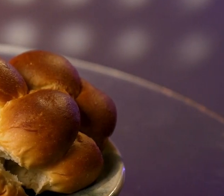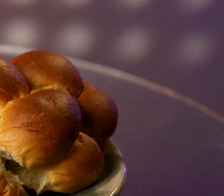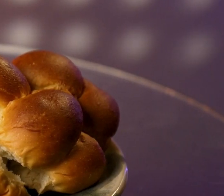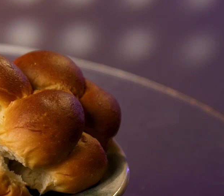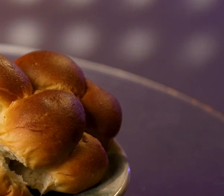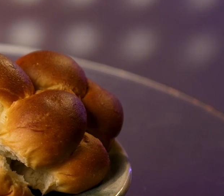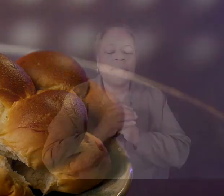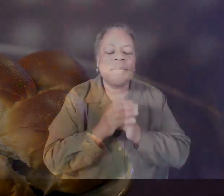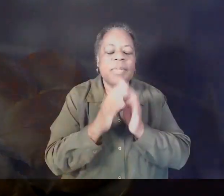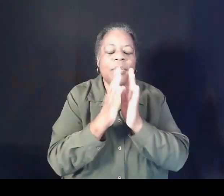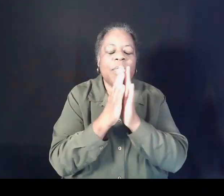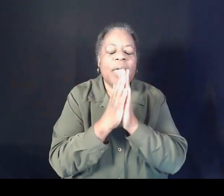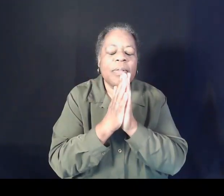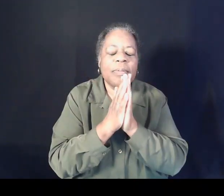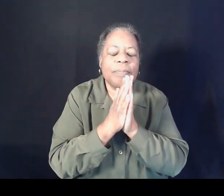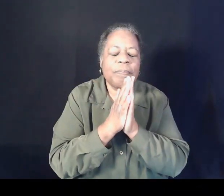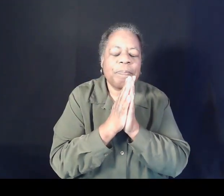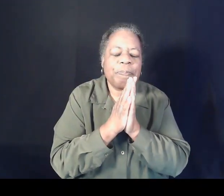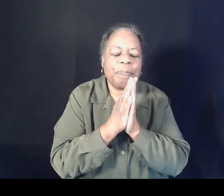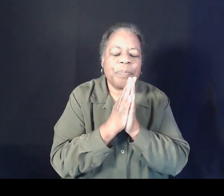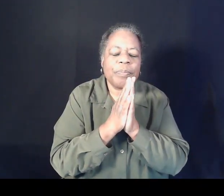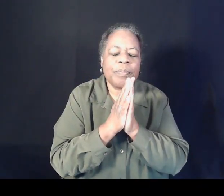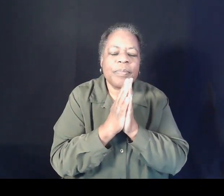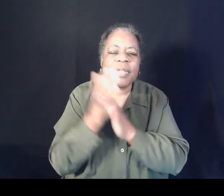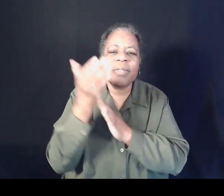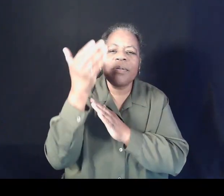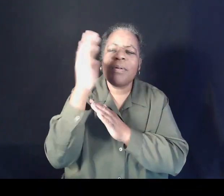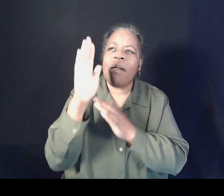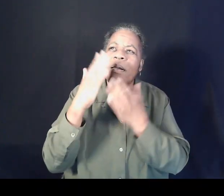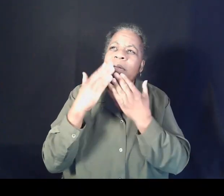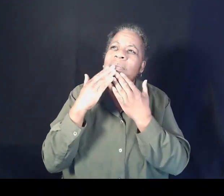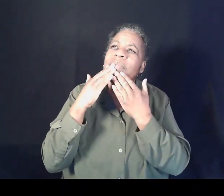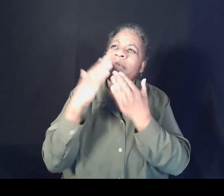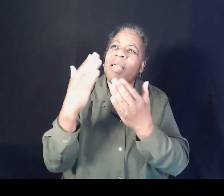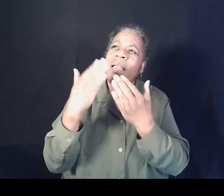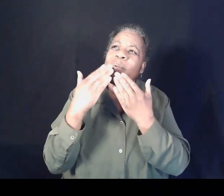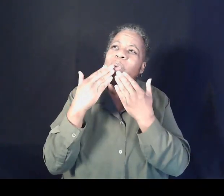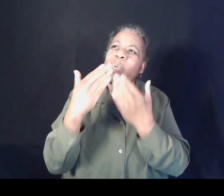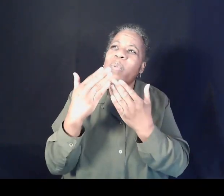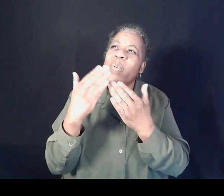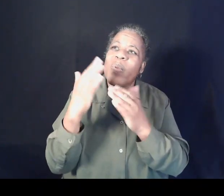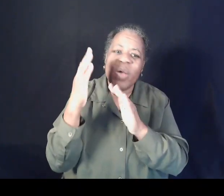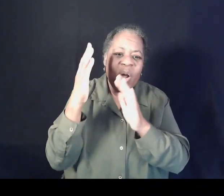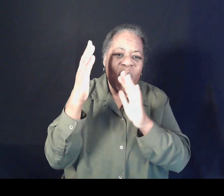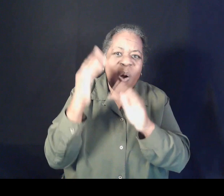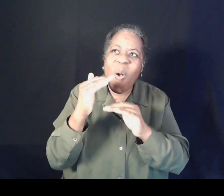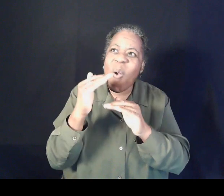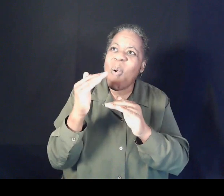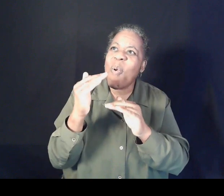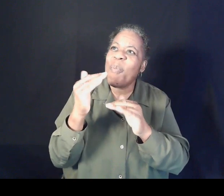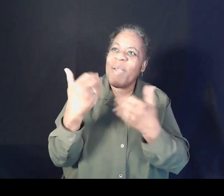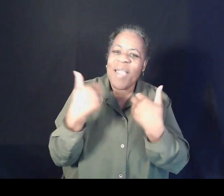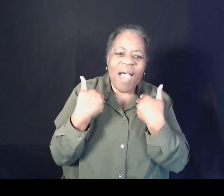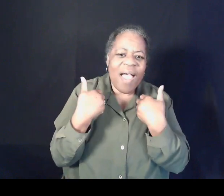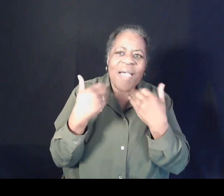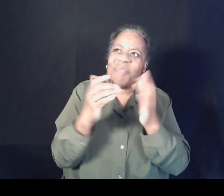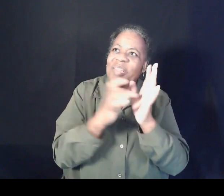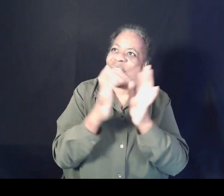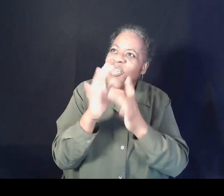Let's pray. God, we thank you so much for the hope that we get to have in Jesus